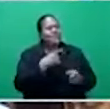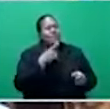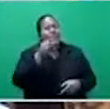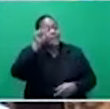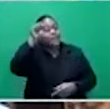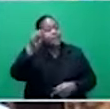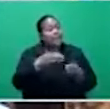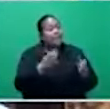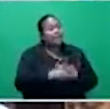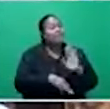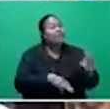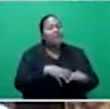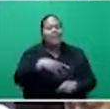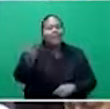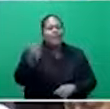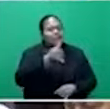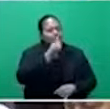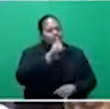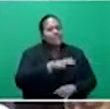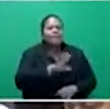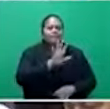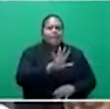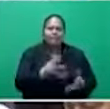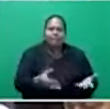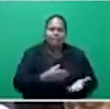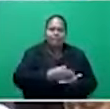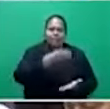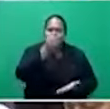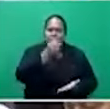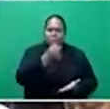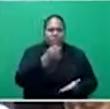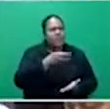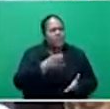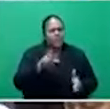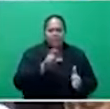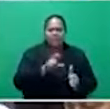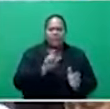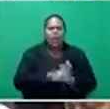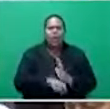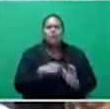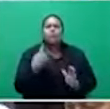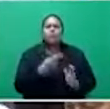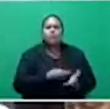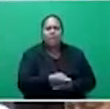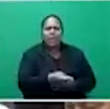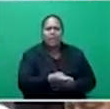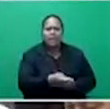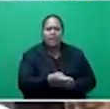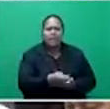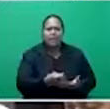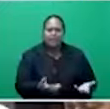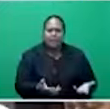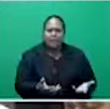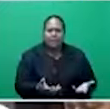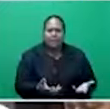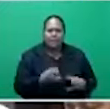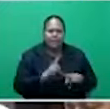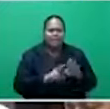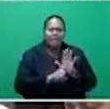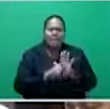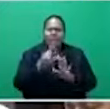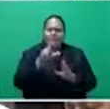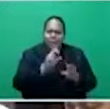5 bottles of whiskey or whatever it was. Charged by FRCS, fired by AFL. So please, you